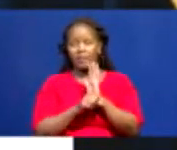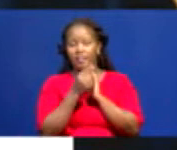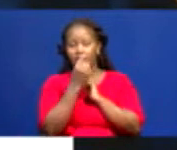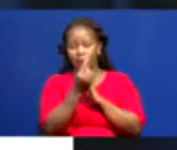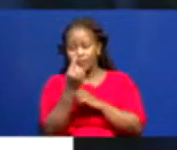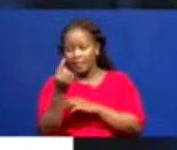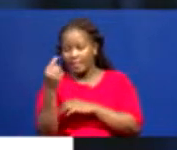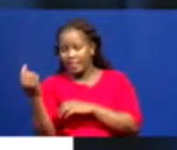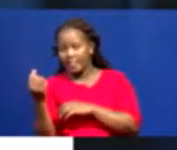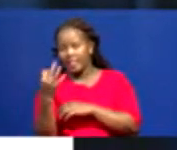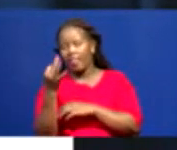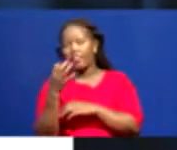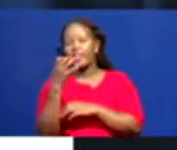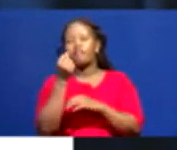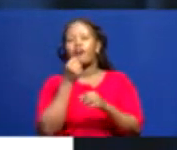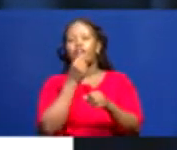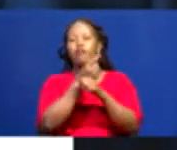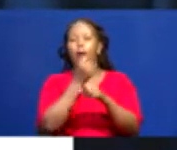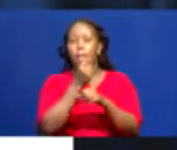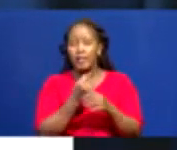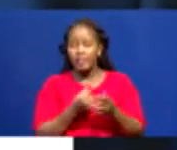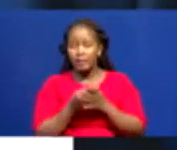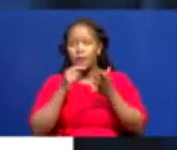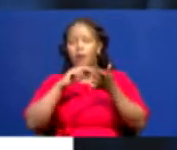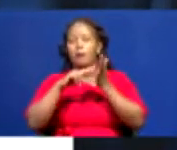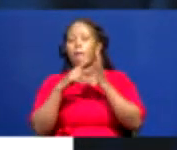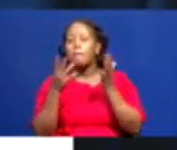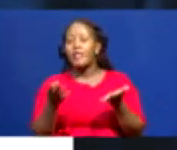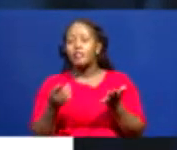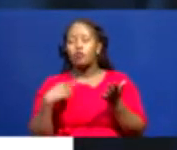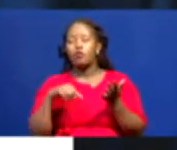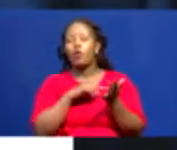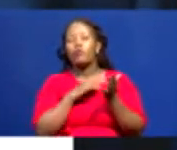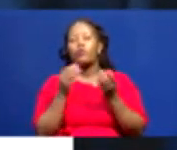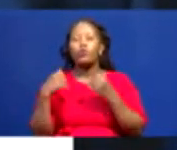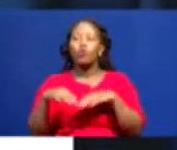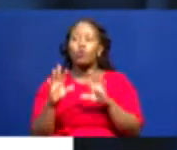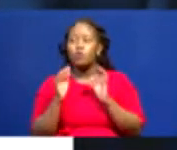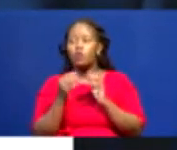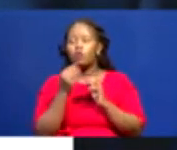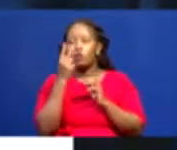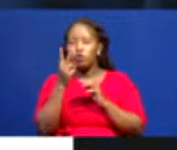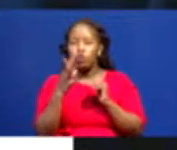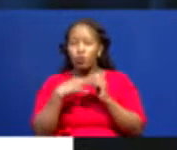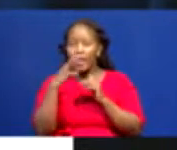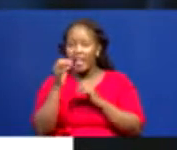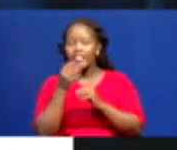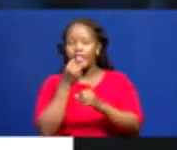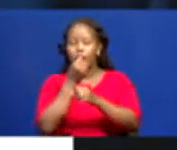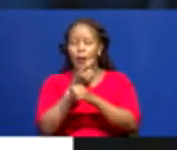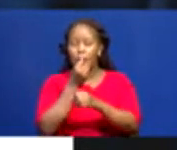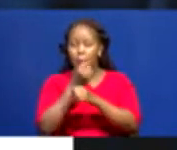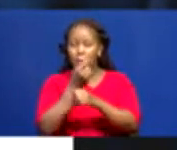minutes, meaning that we are going to lose a total of 280 minutes.